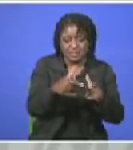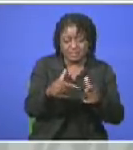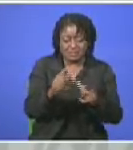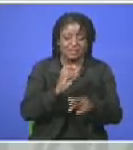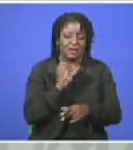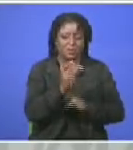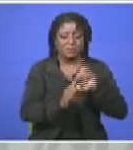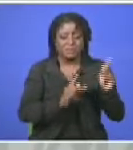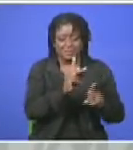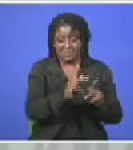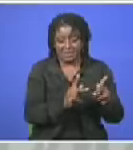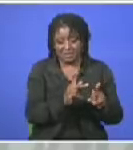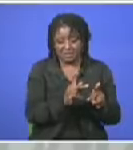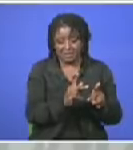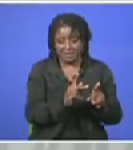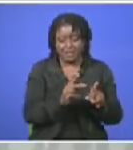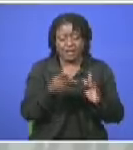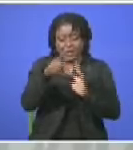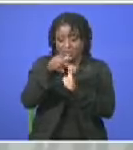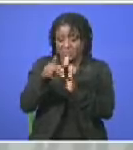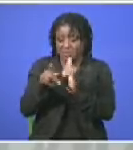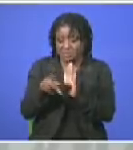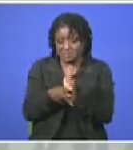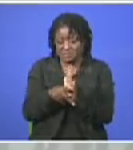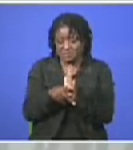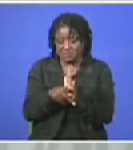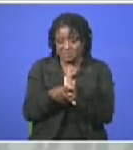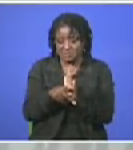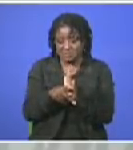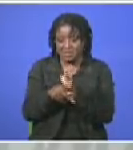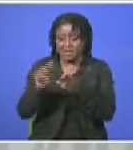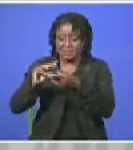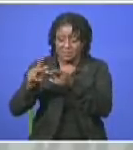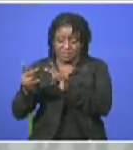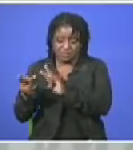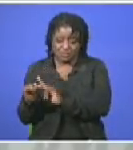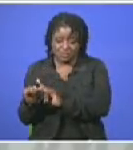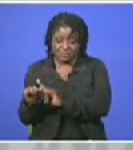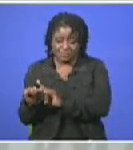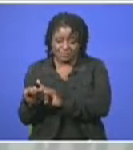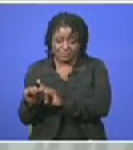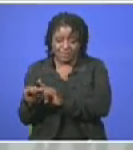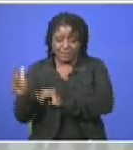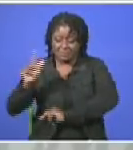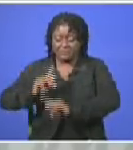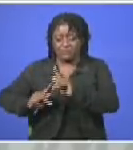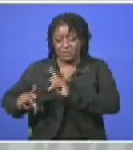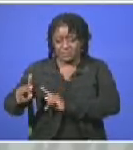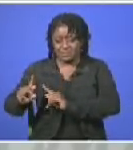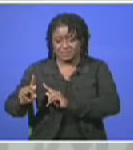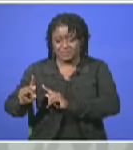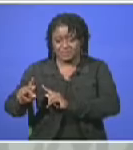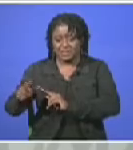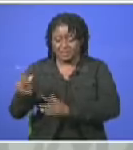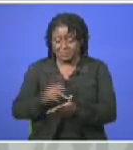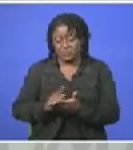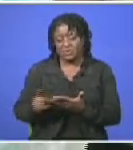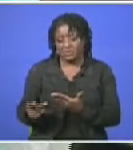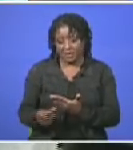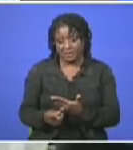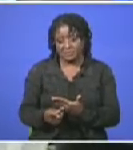people, our policies, our partnerships, our performance, and our